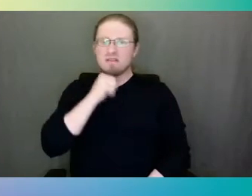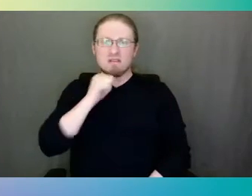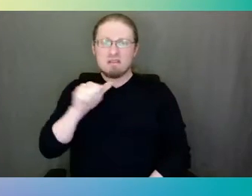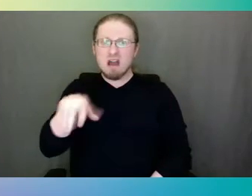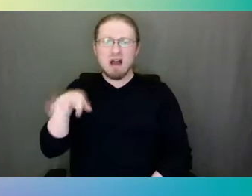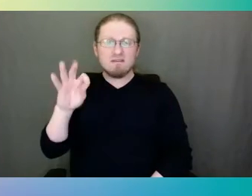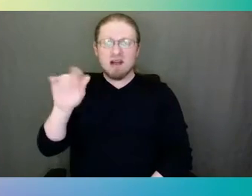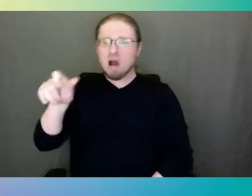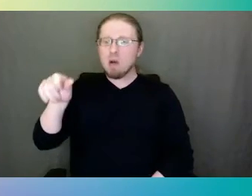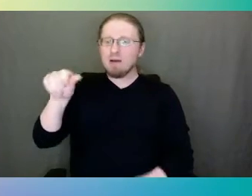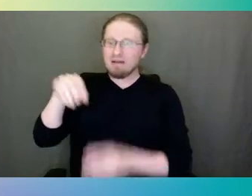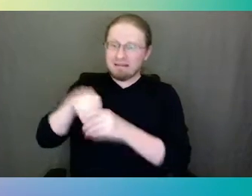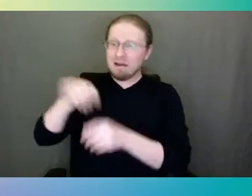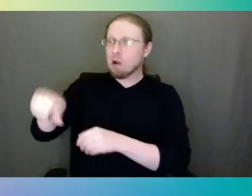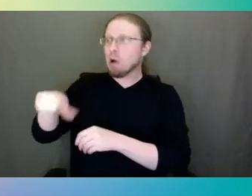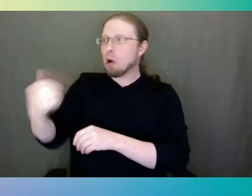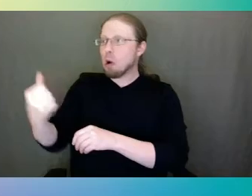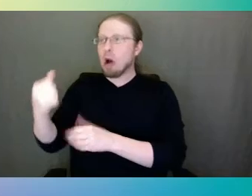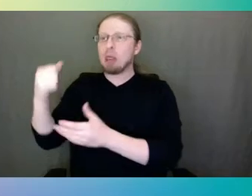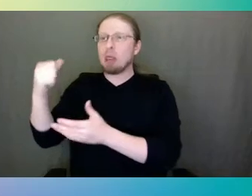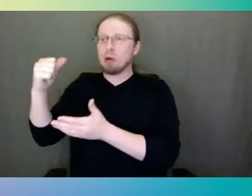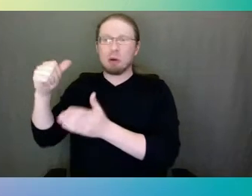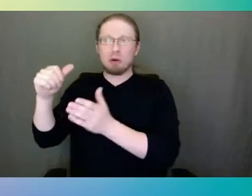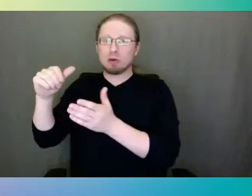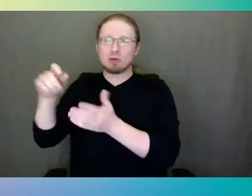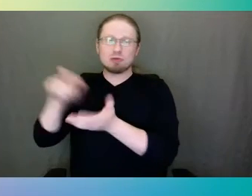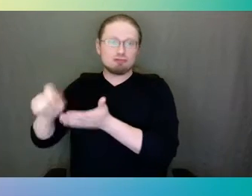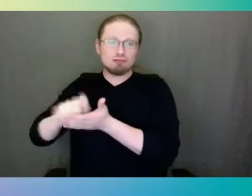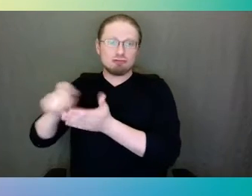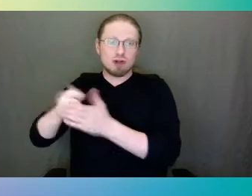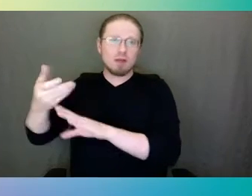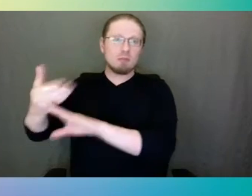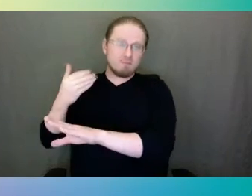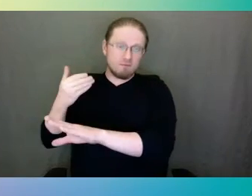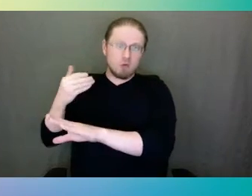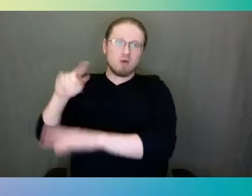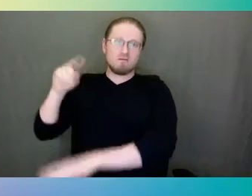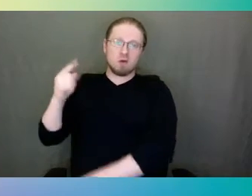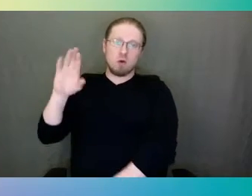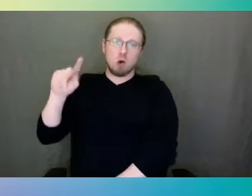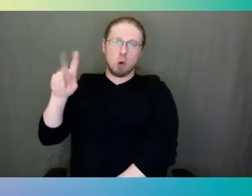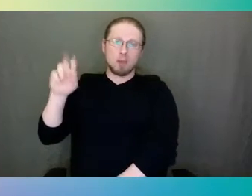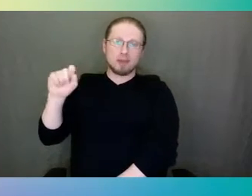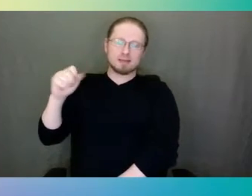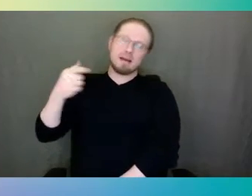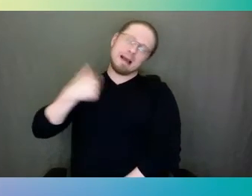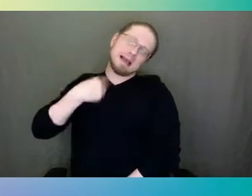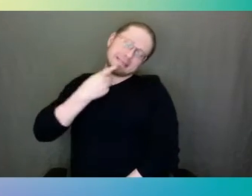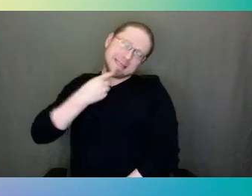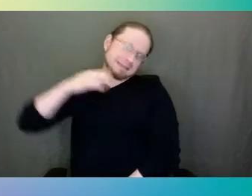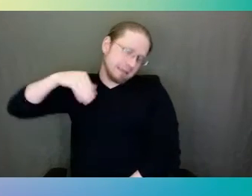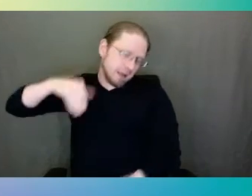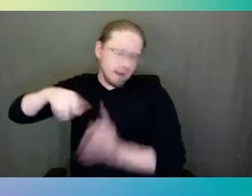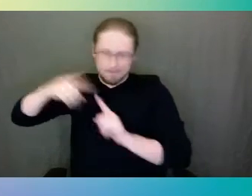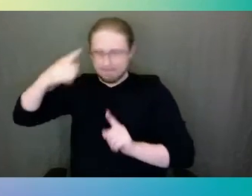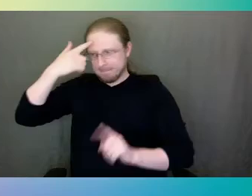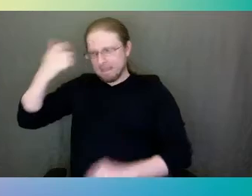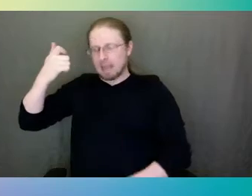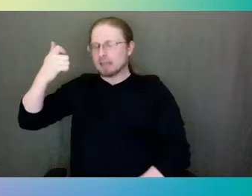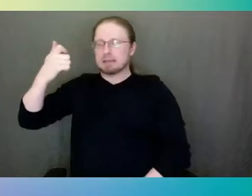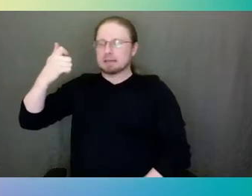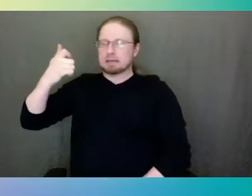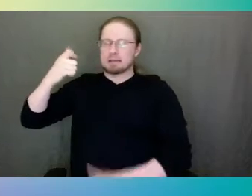Corinthians. And I say not yet because archaeologists are still finding information, and we may find something that gives us more insight.